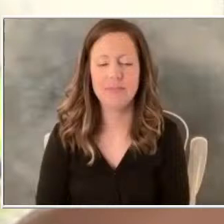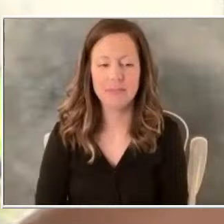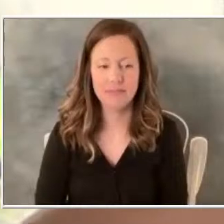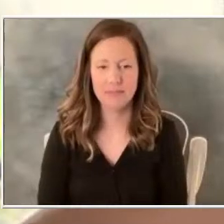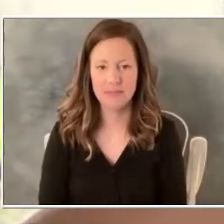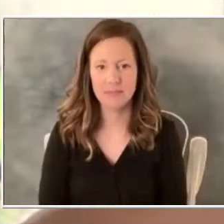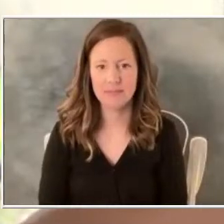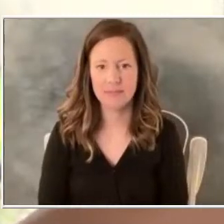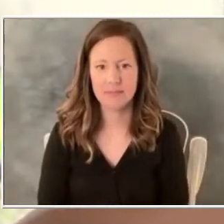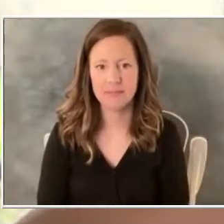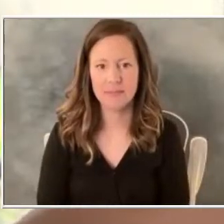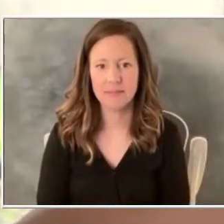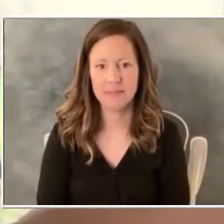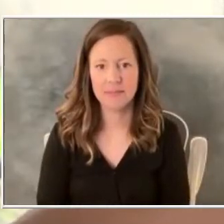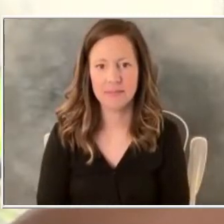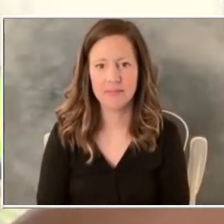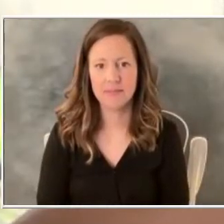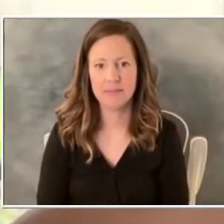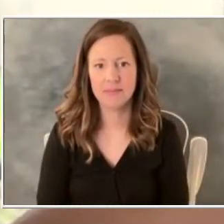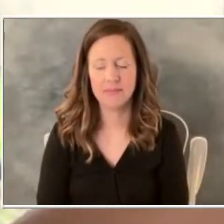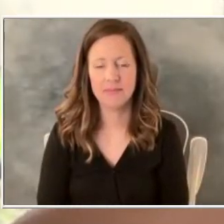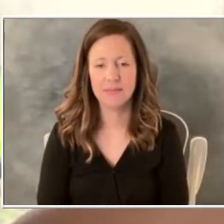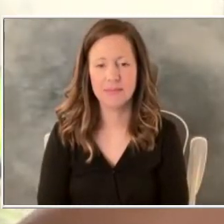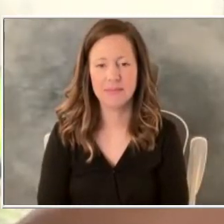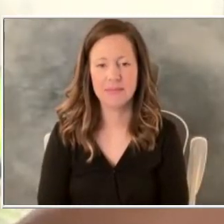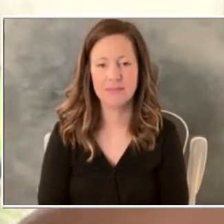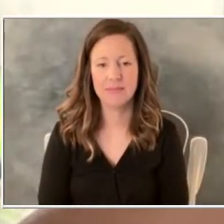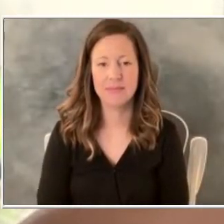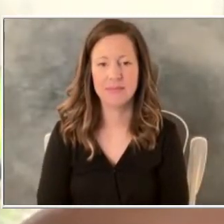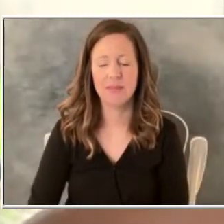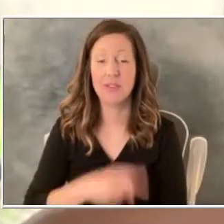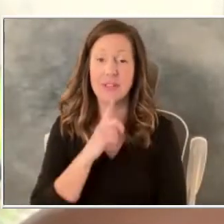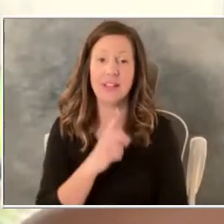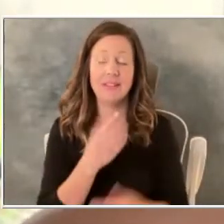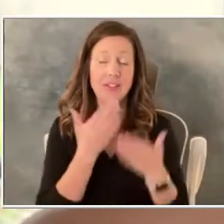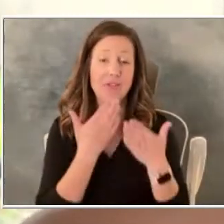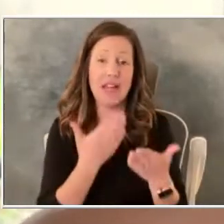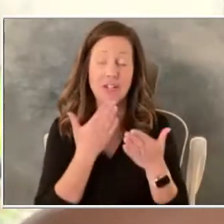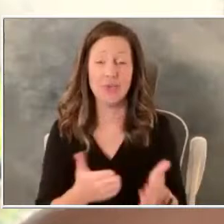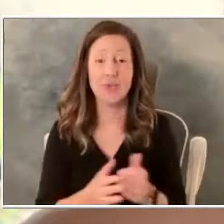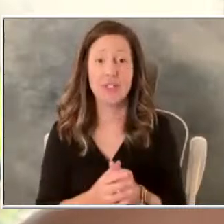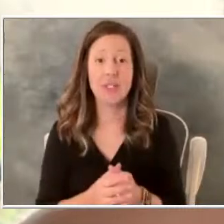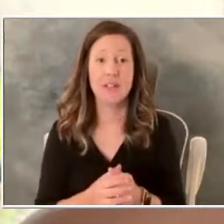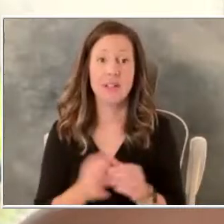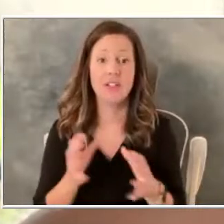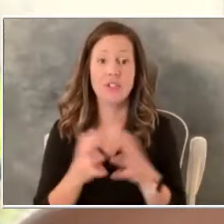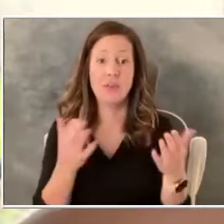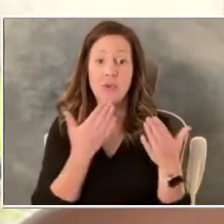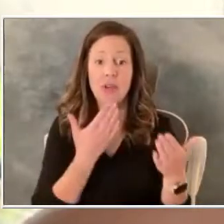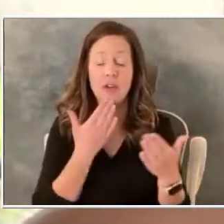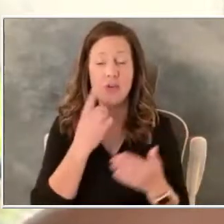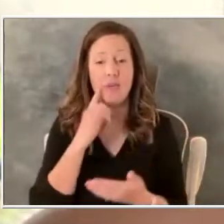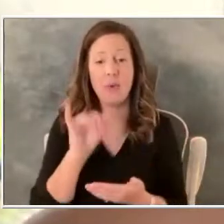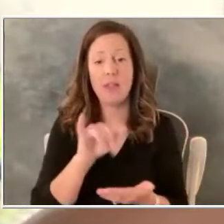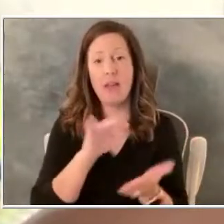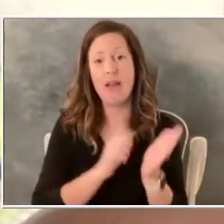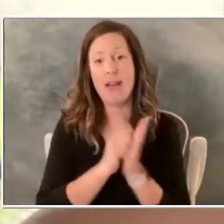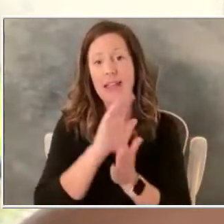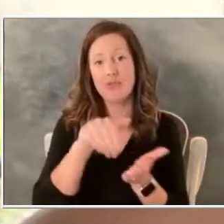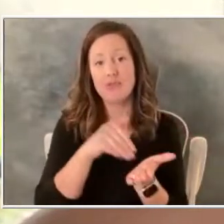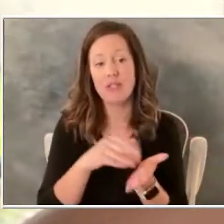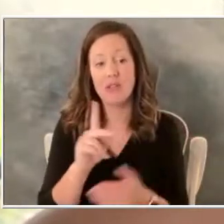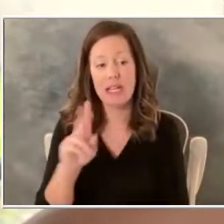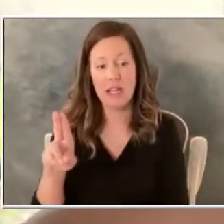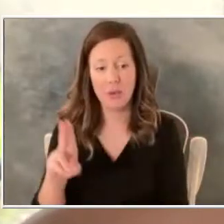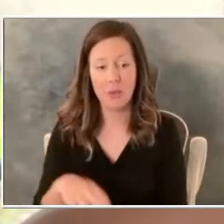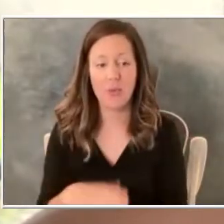I just a few things. The gratitude that I have for the Cancer Center at KU and